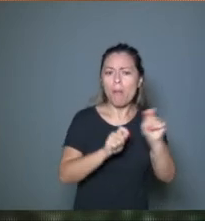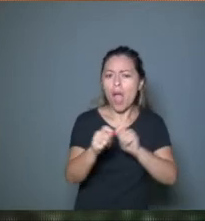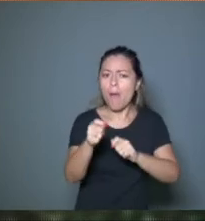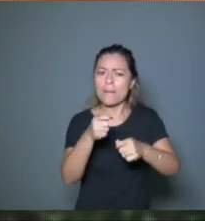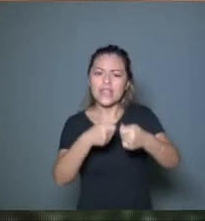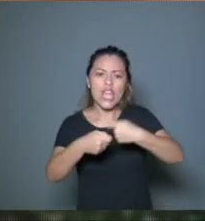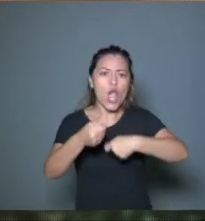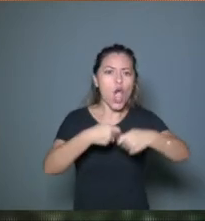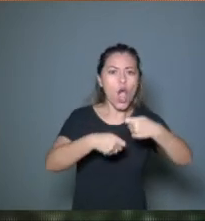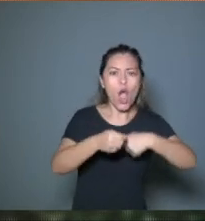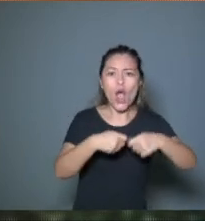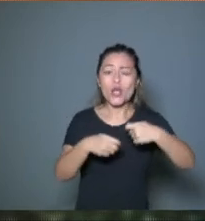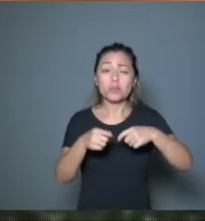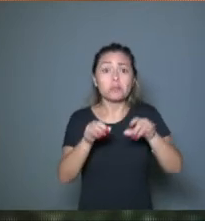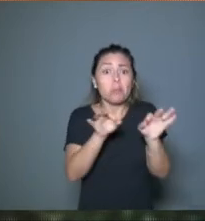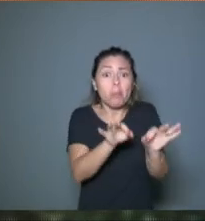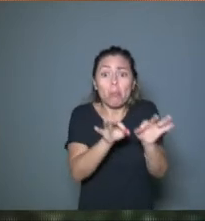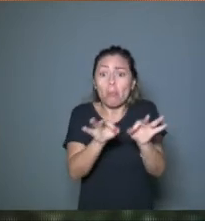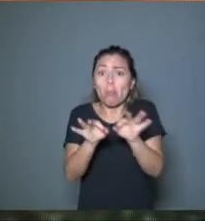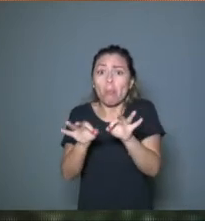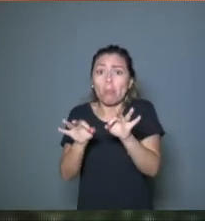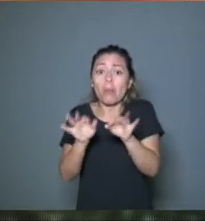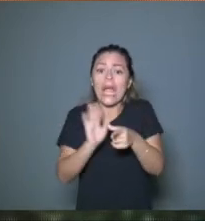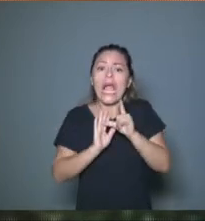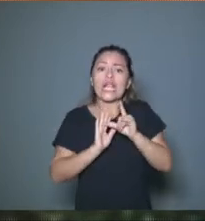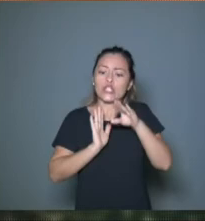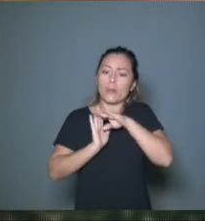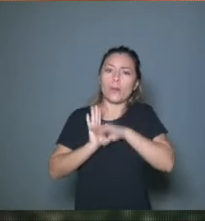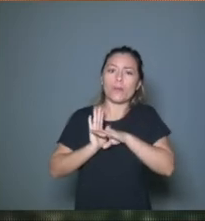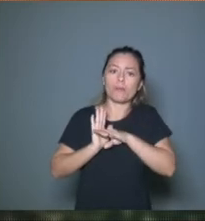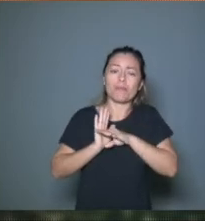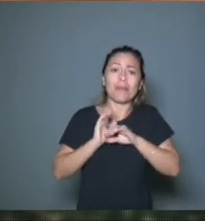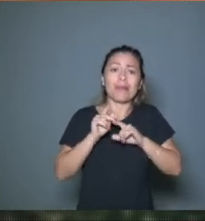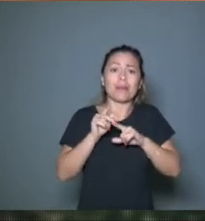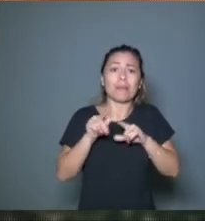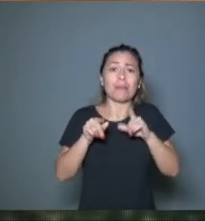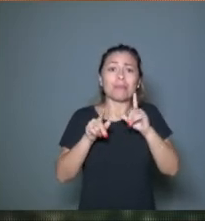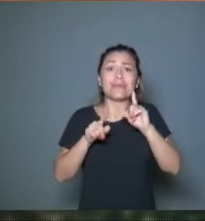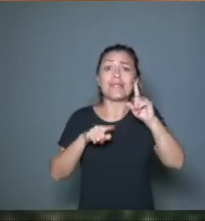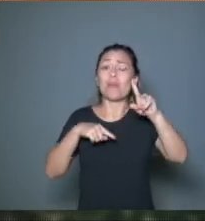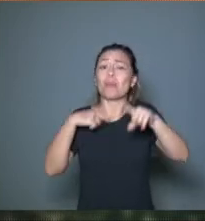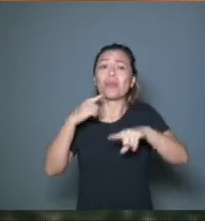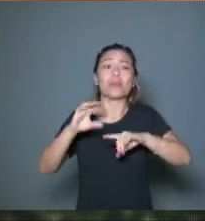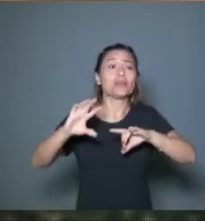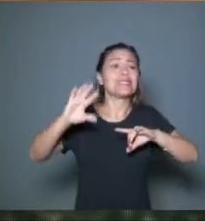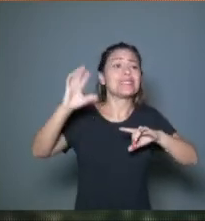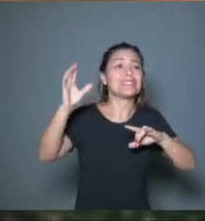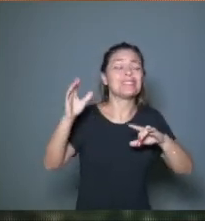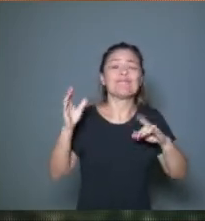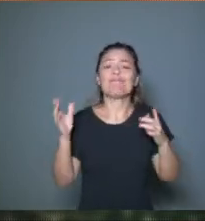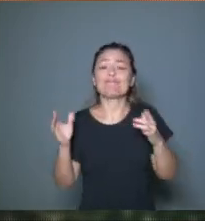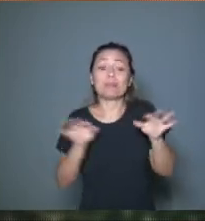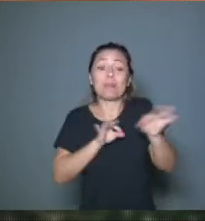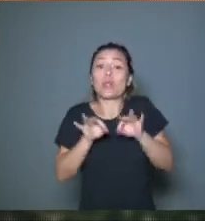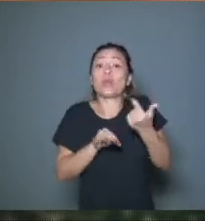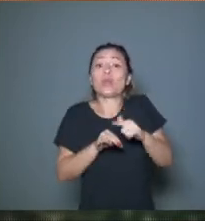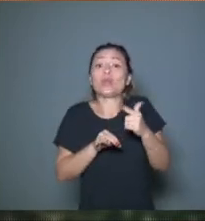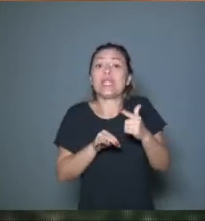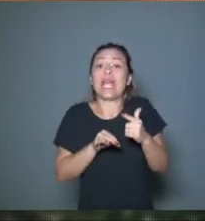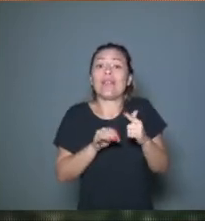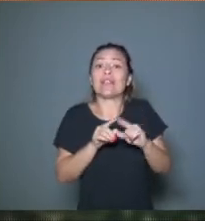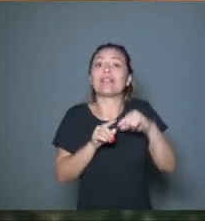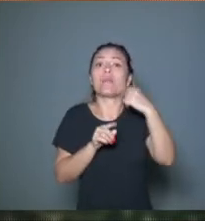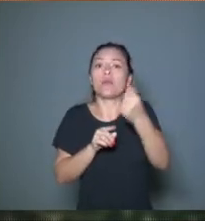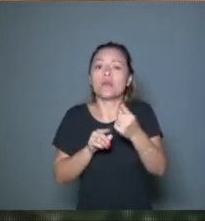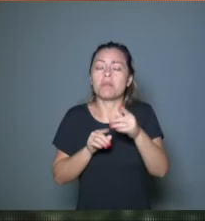working. Fine, when we did the Terra Santa transaction, that was in the radar screen. But then what was not on our radar screen